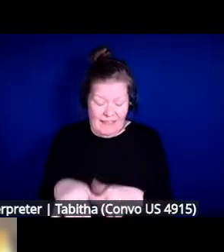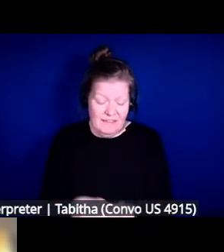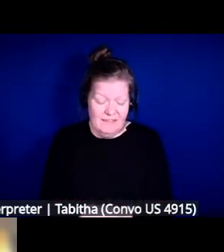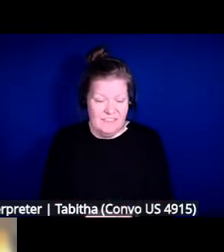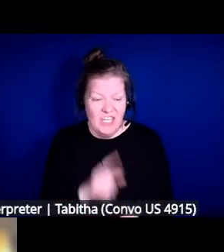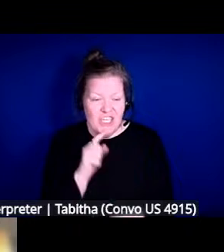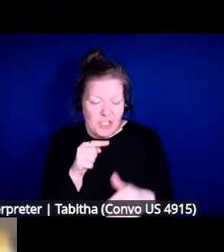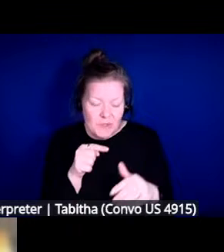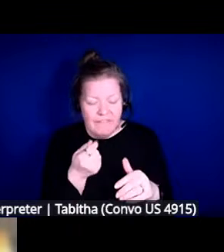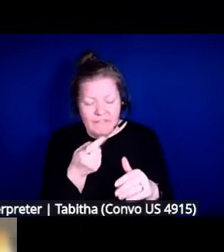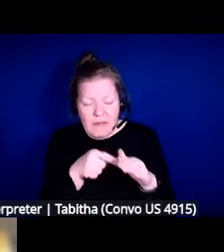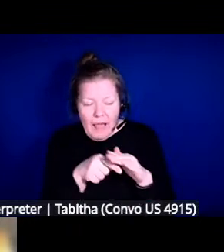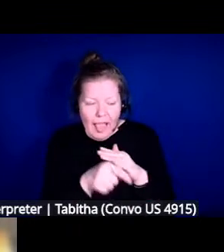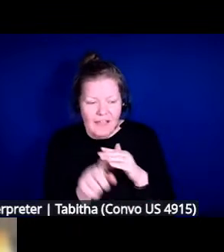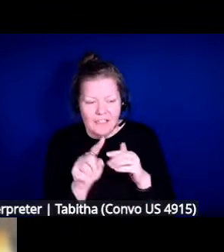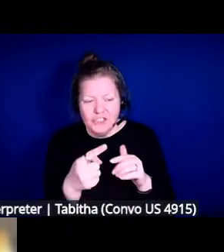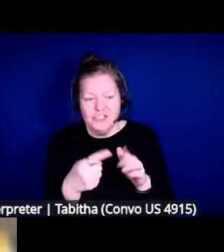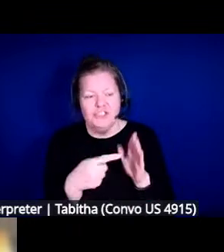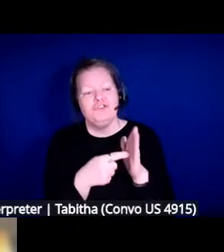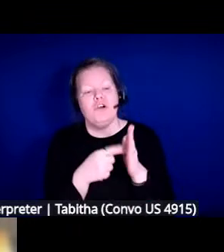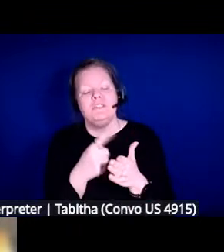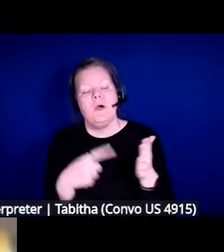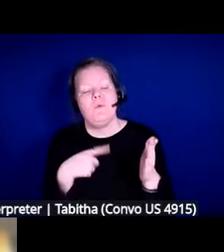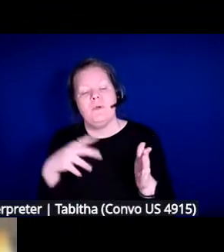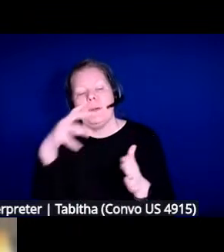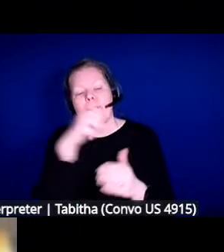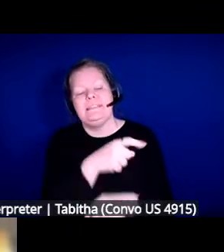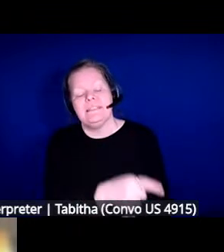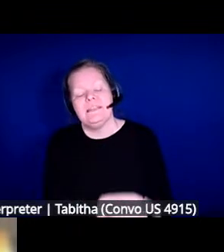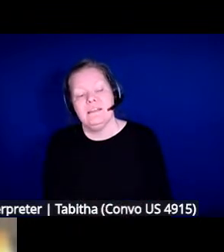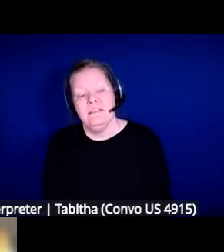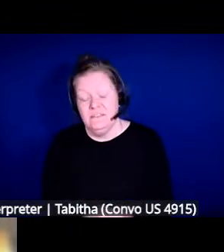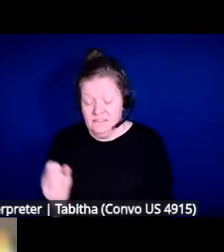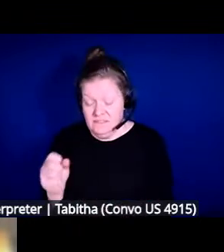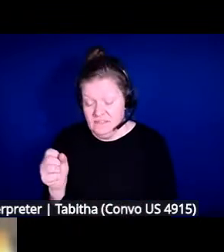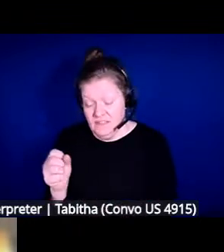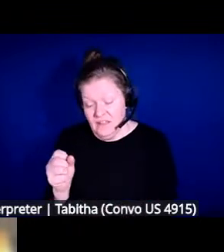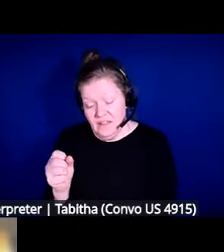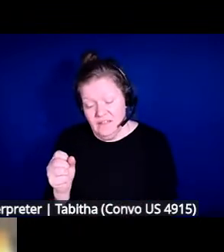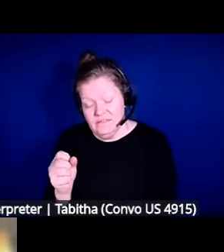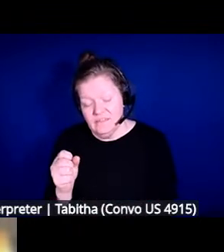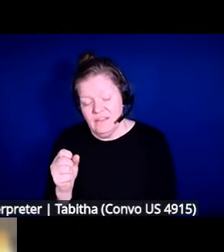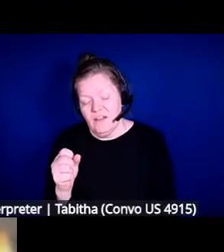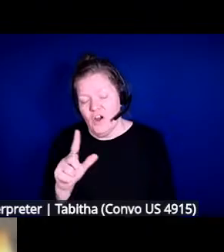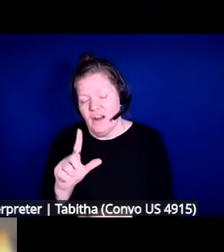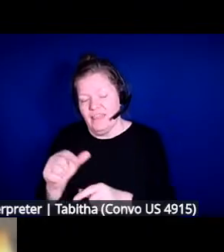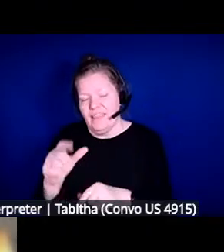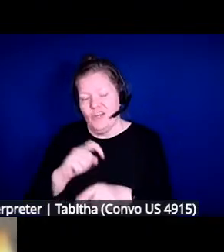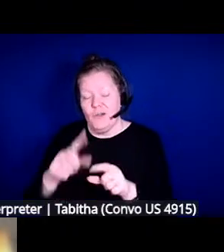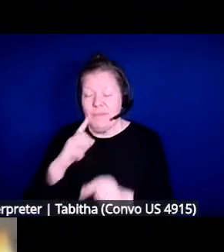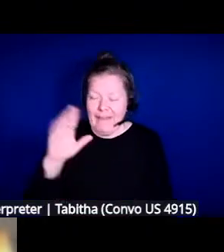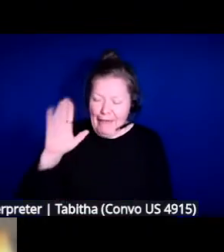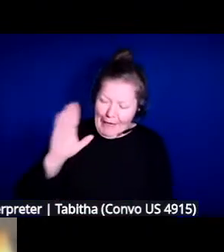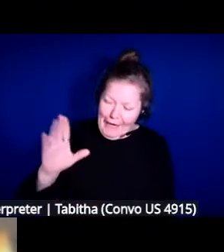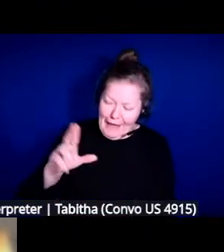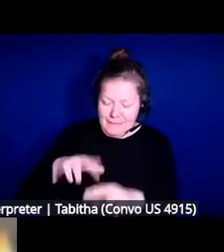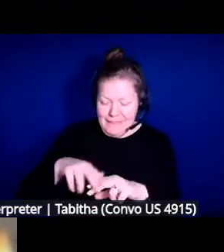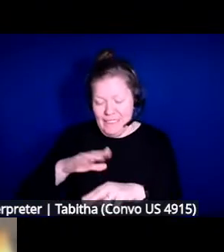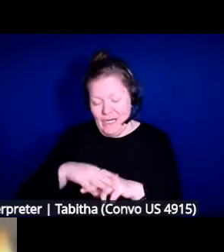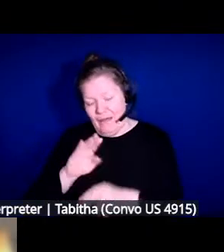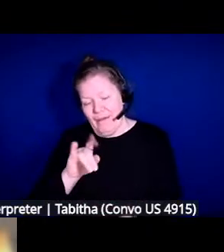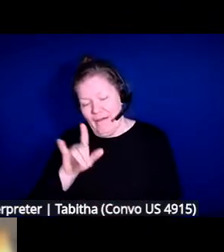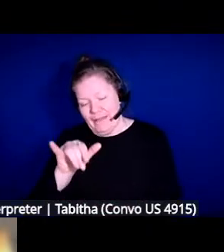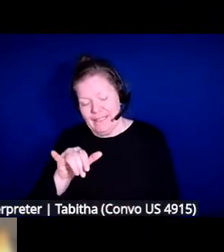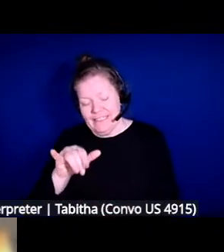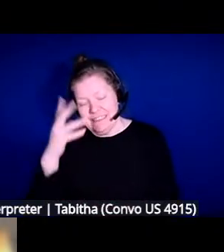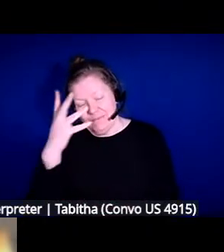snuck in a couple times just to show us what we were missing. Yeah, I did come on a later call. Be like, hi, I'm sitting on the balcony.